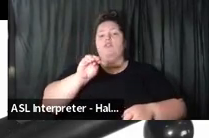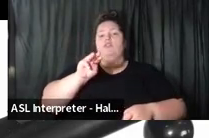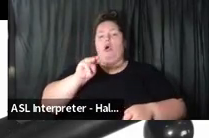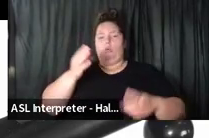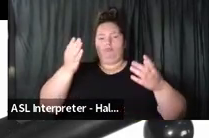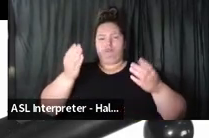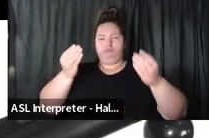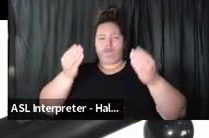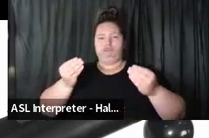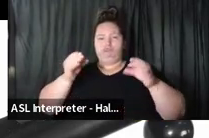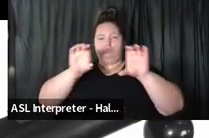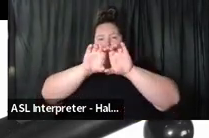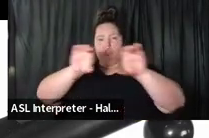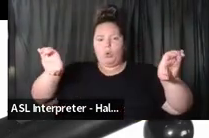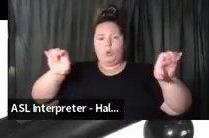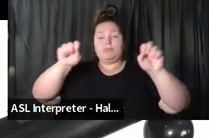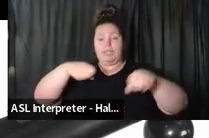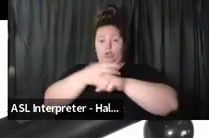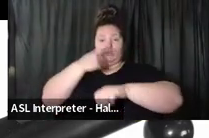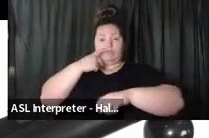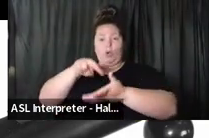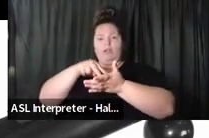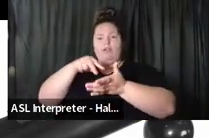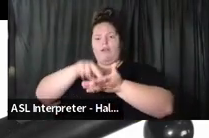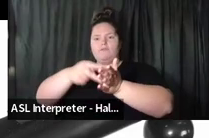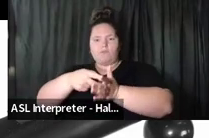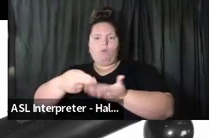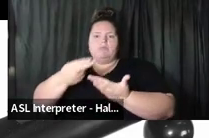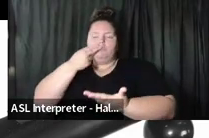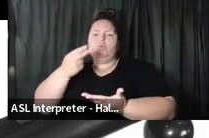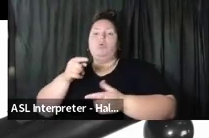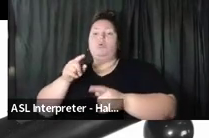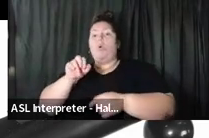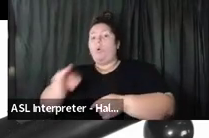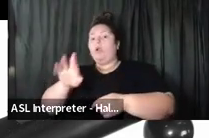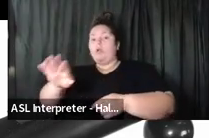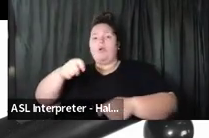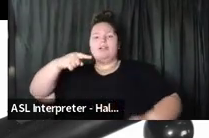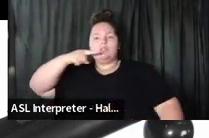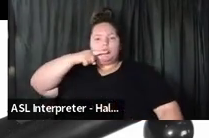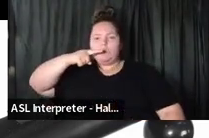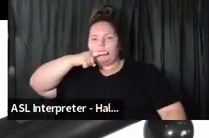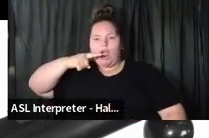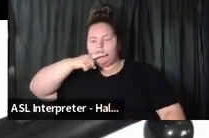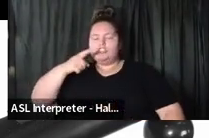be used for silverware, but it could also be used for things like your toothbrush or writing utensils. It's really